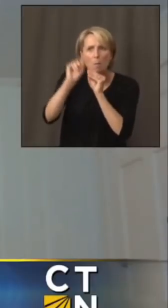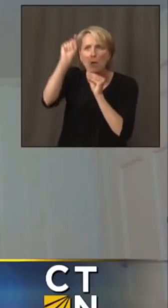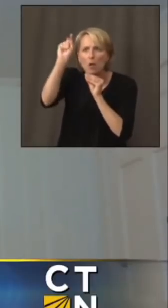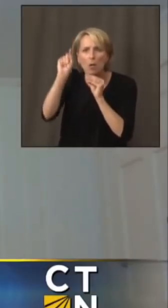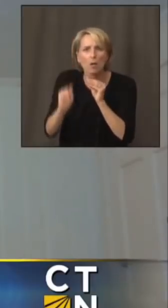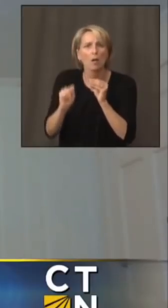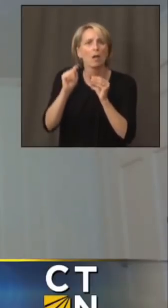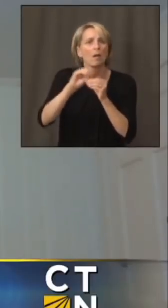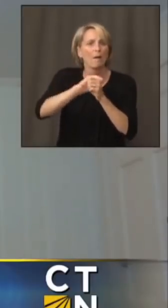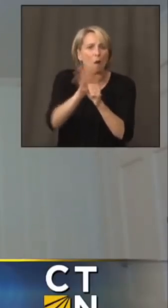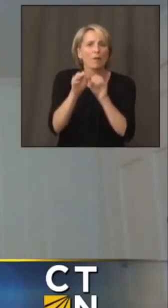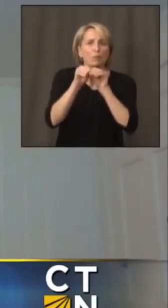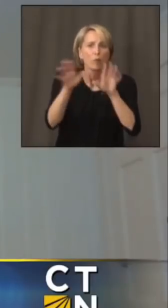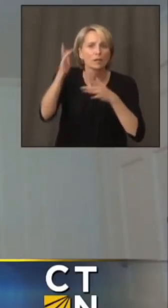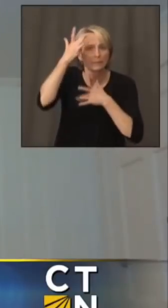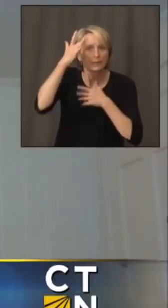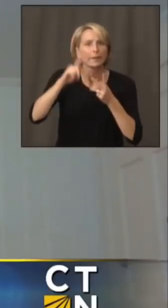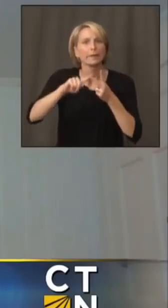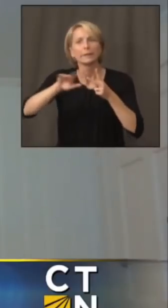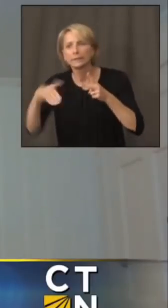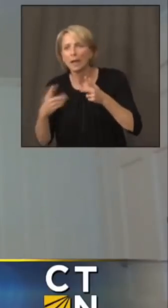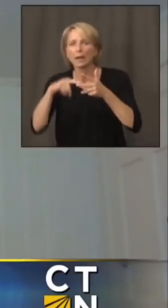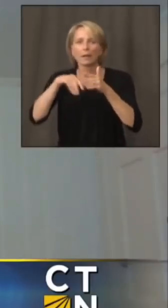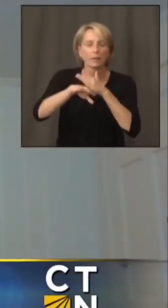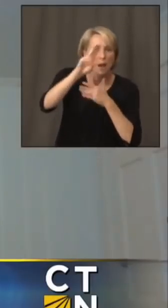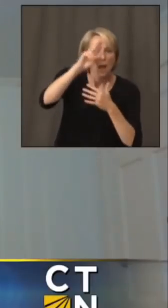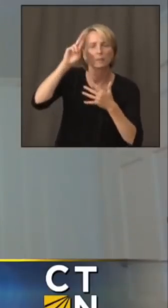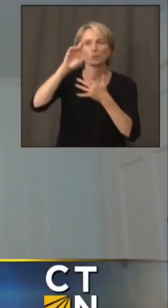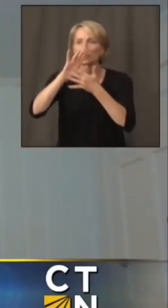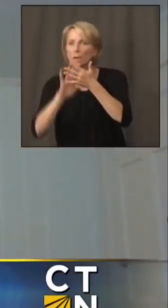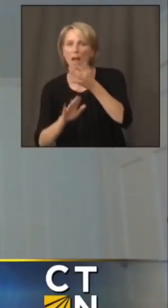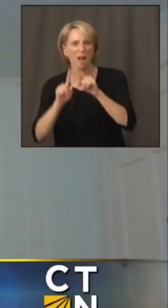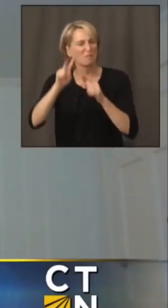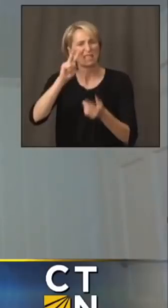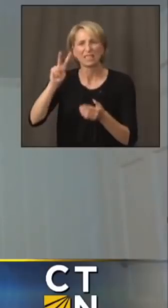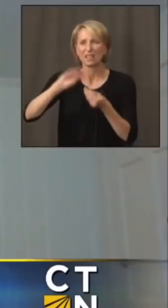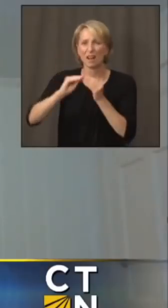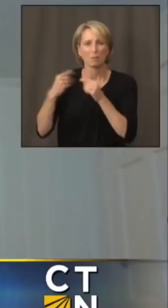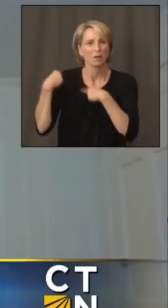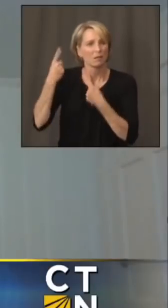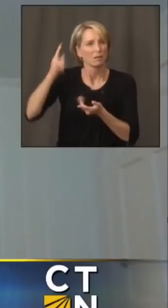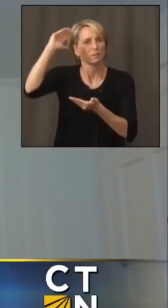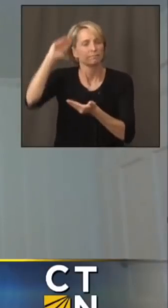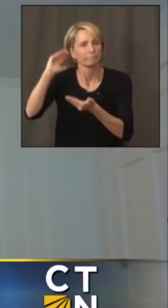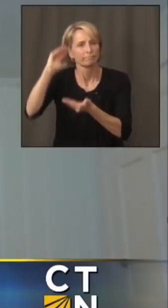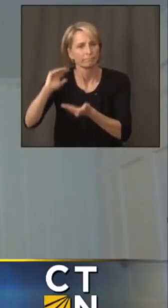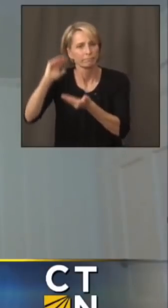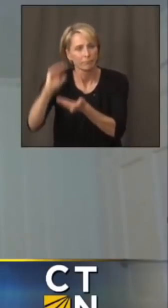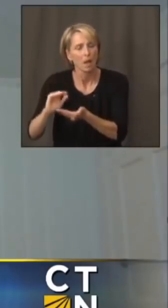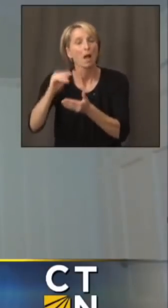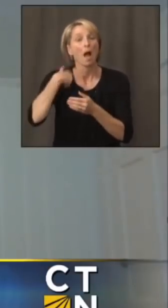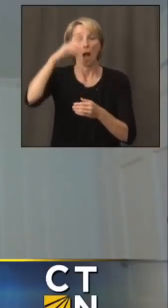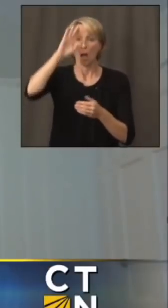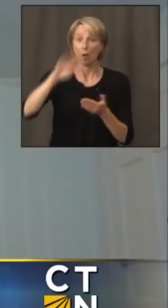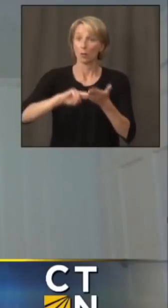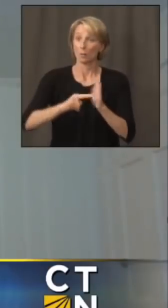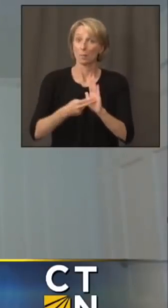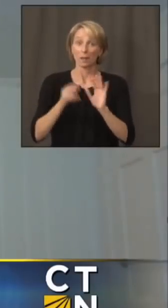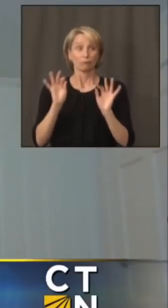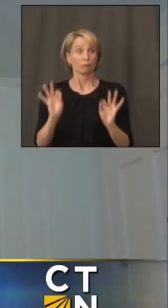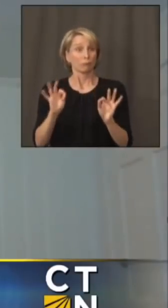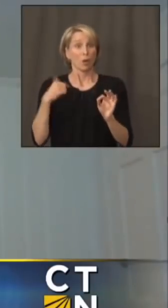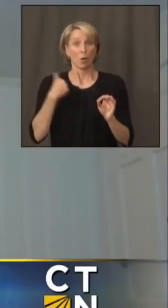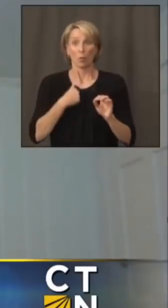of Connecticut and to your approach that I think that I know we're not out of the woods, but that's